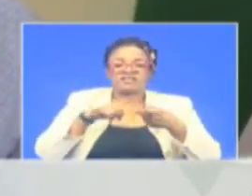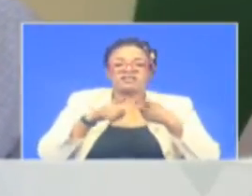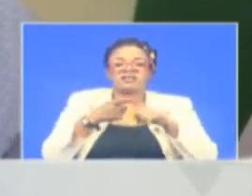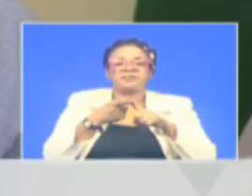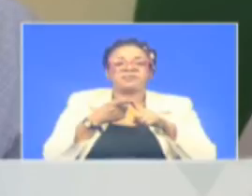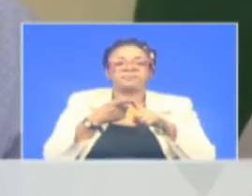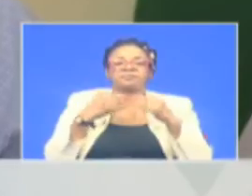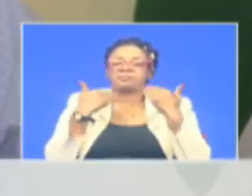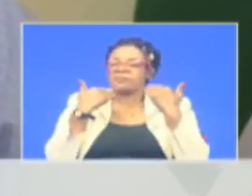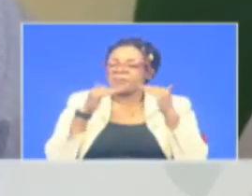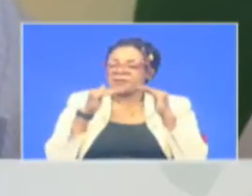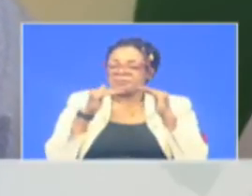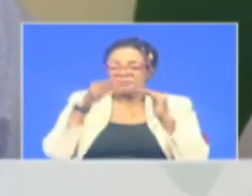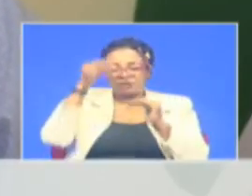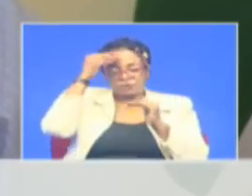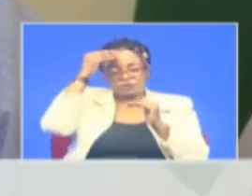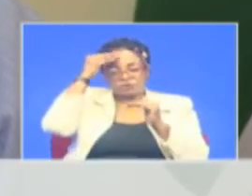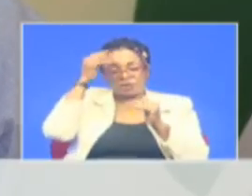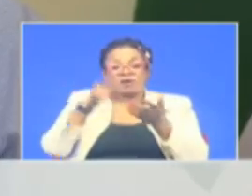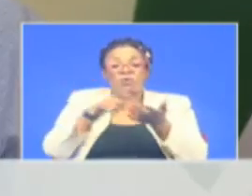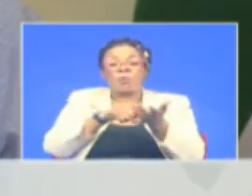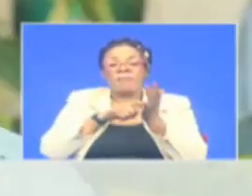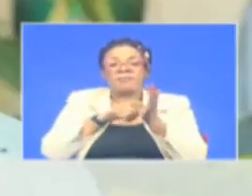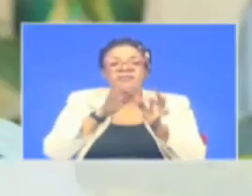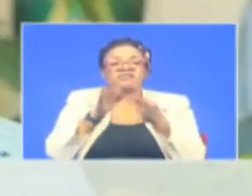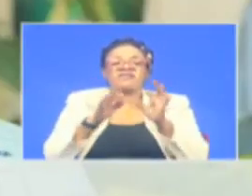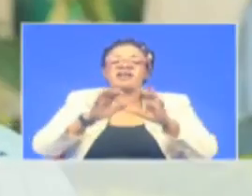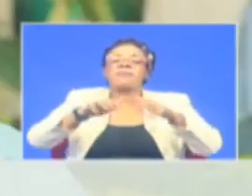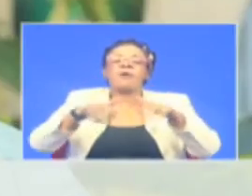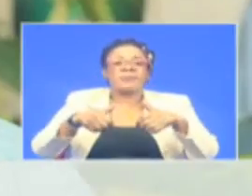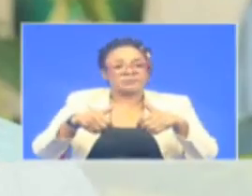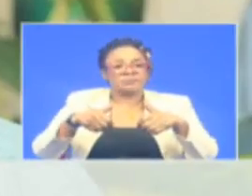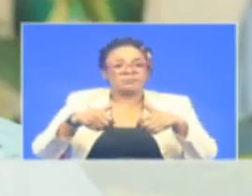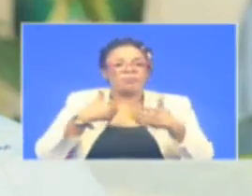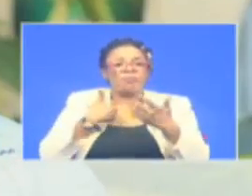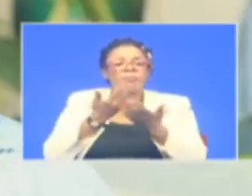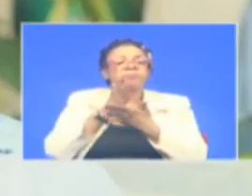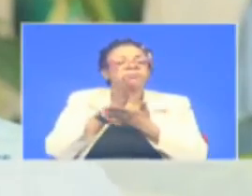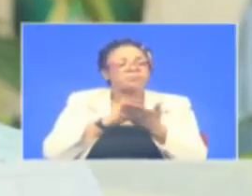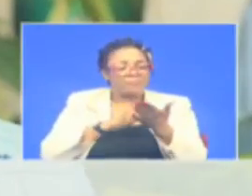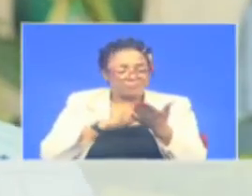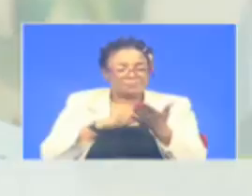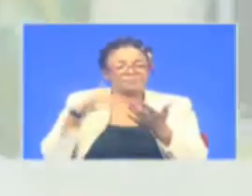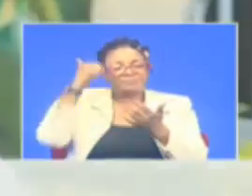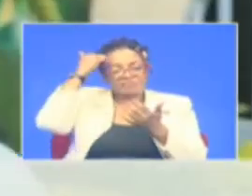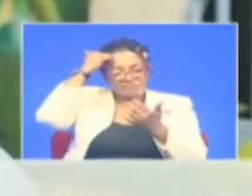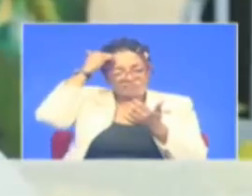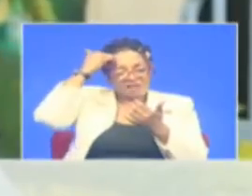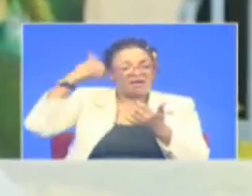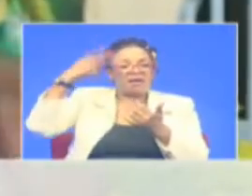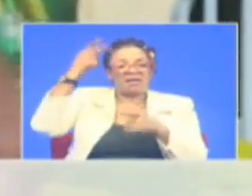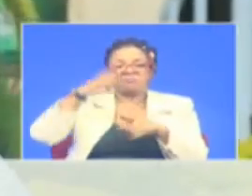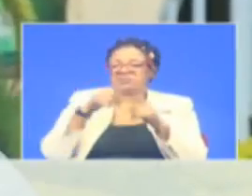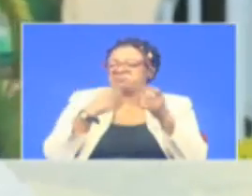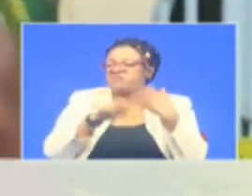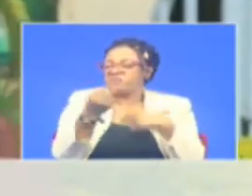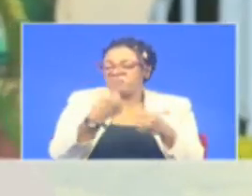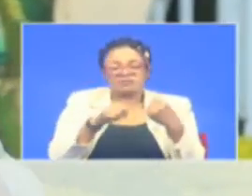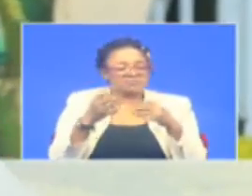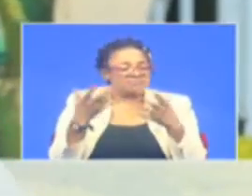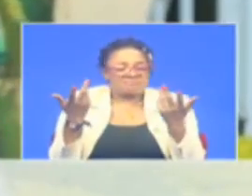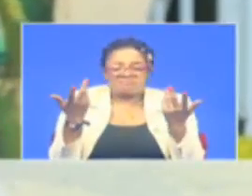minimum educational requirement, even if it is a diploma. Kuna wengi ambao wako na wamekuwa na masomo ya hali ya juu, lakini performance yao